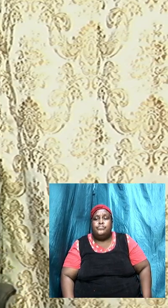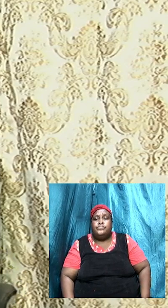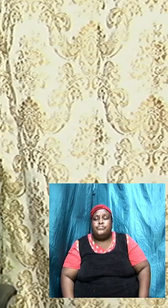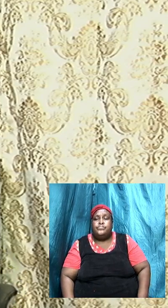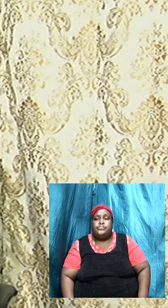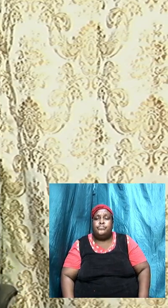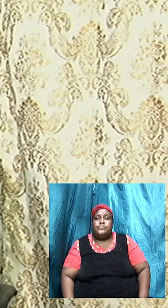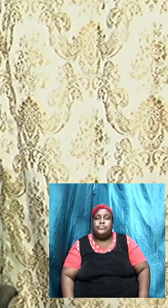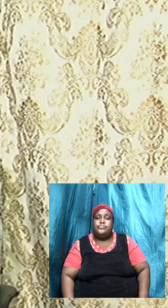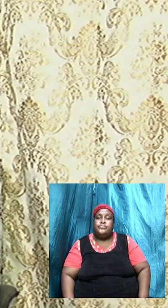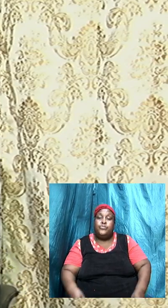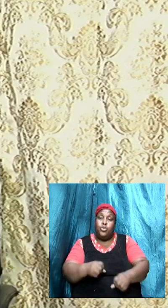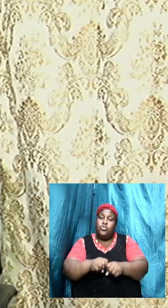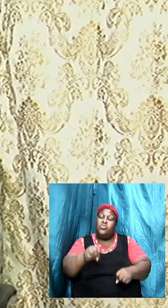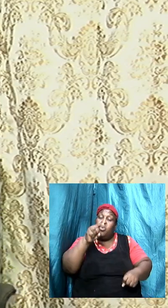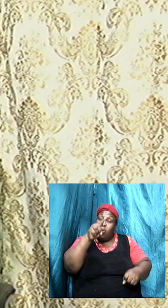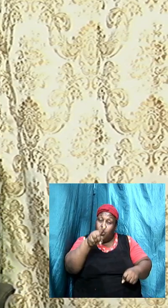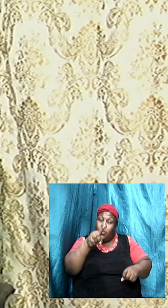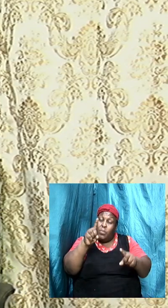So you must know